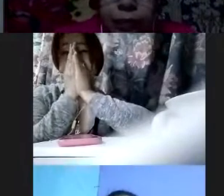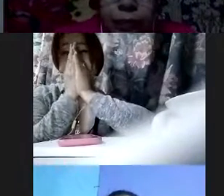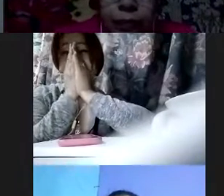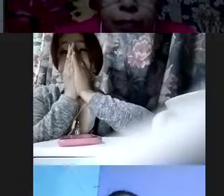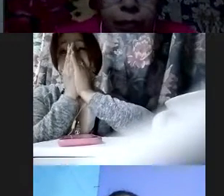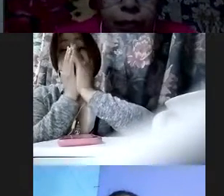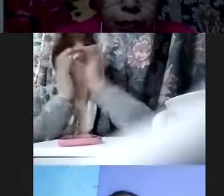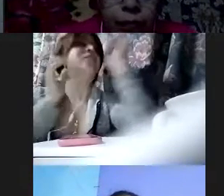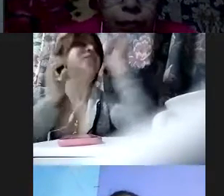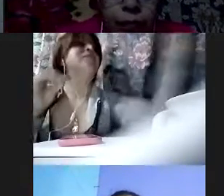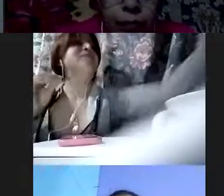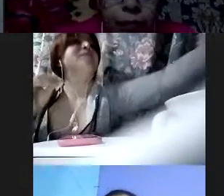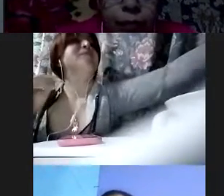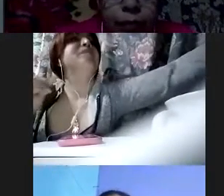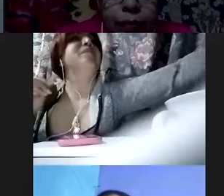There is